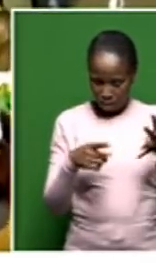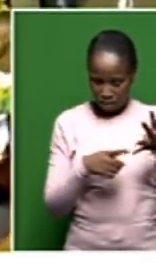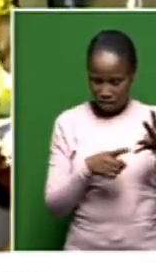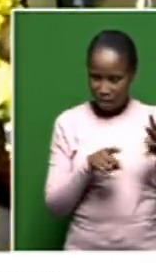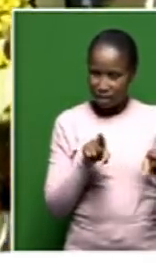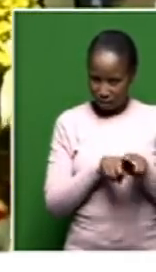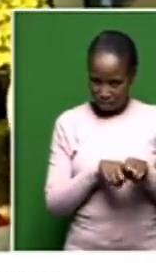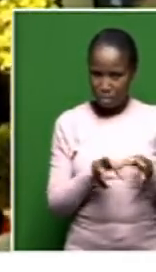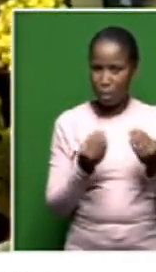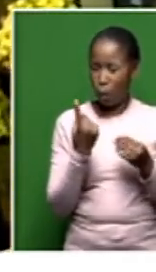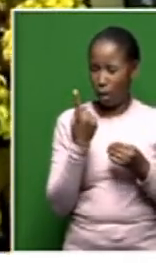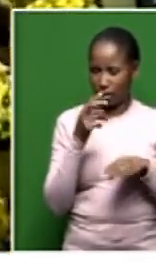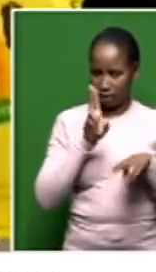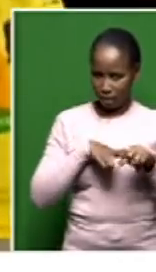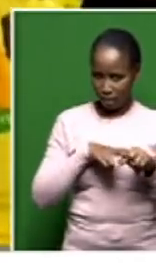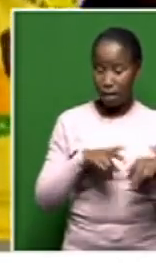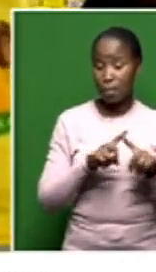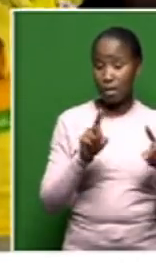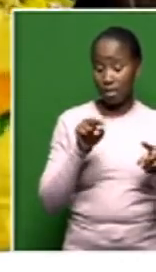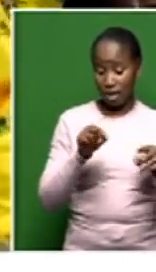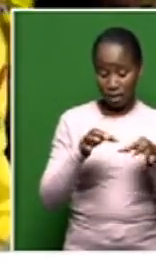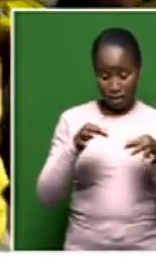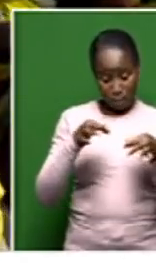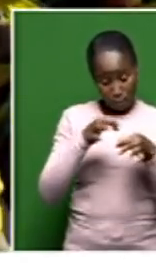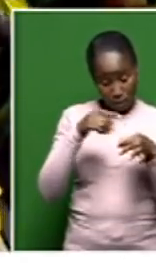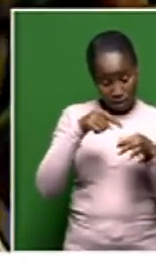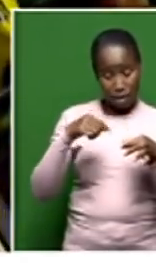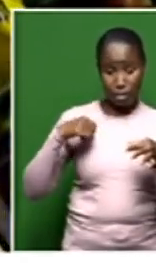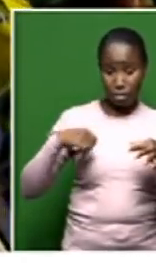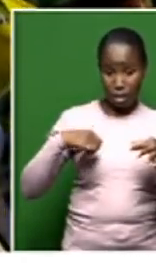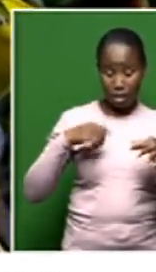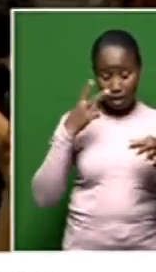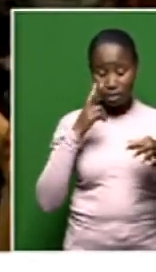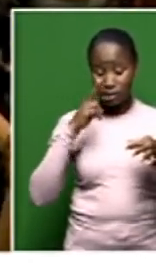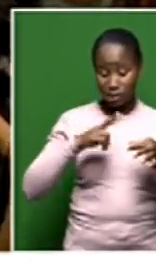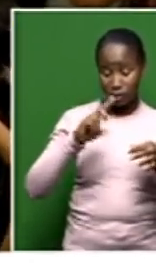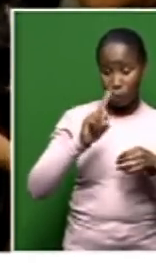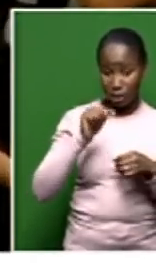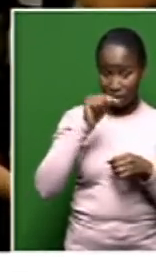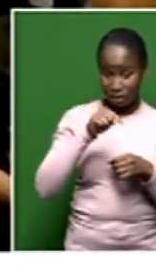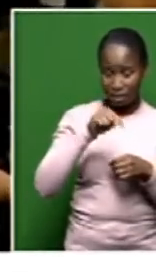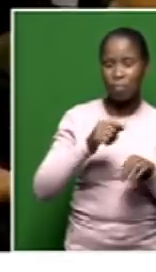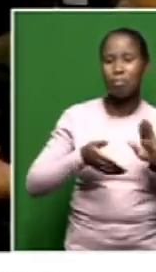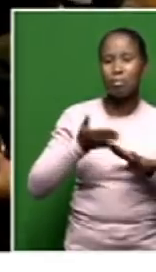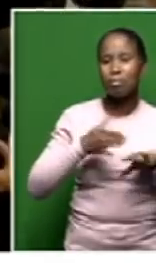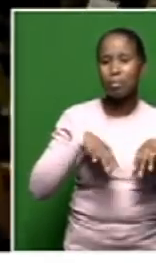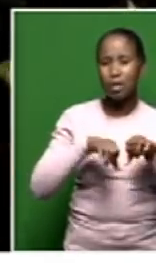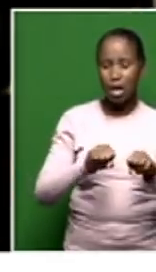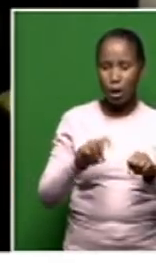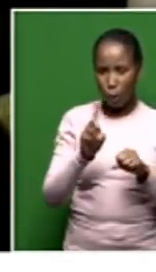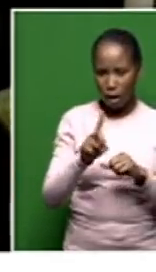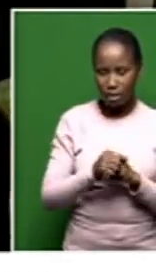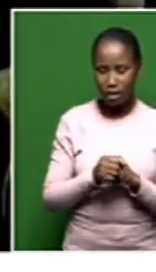seat. So essentially in this municipality, you could see a municipality that is run by none